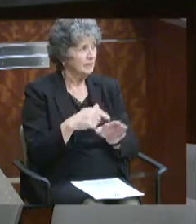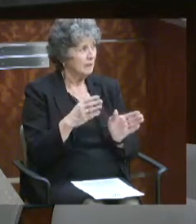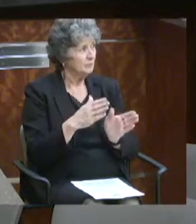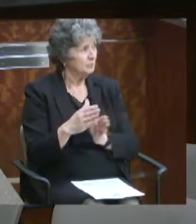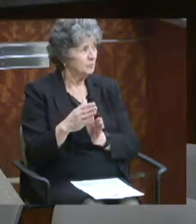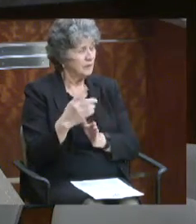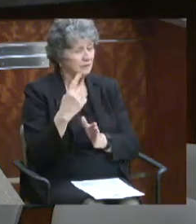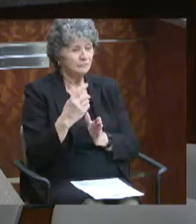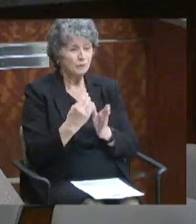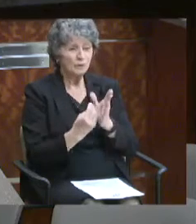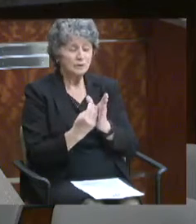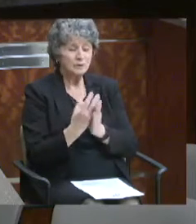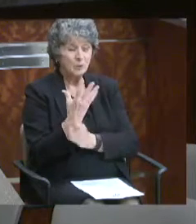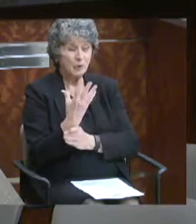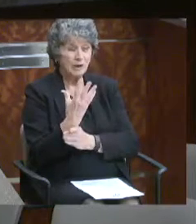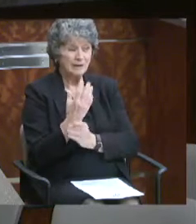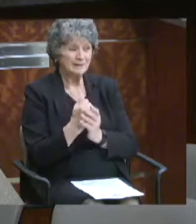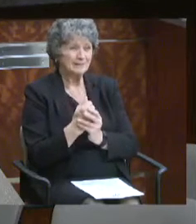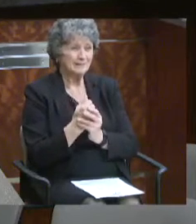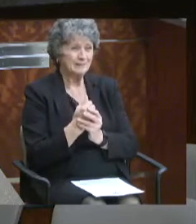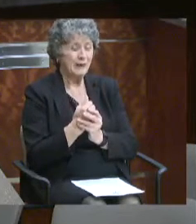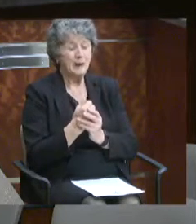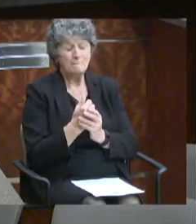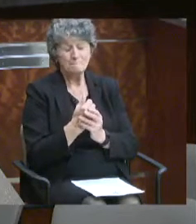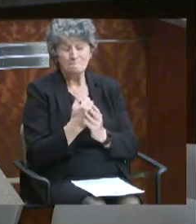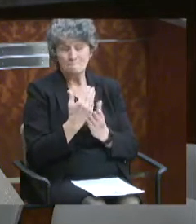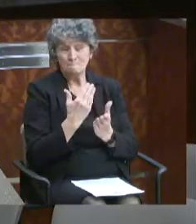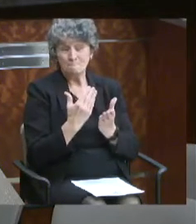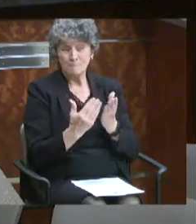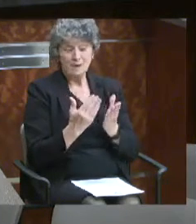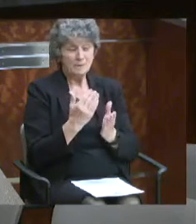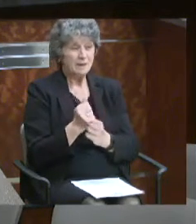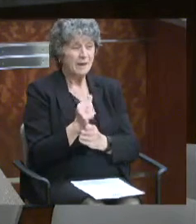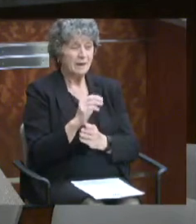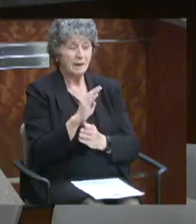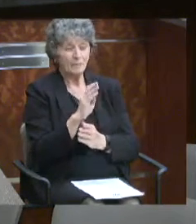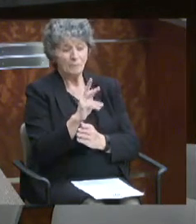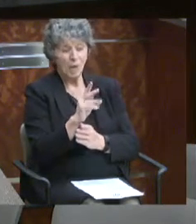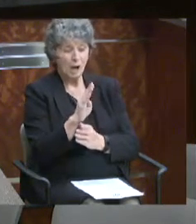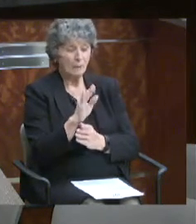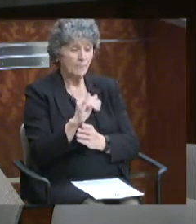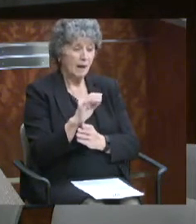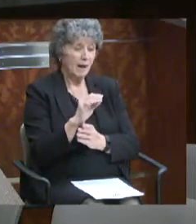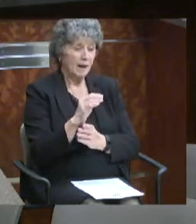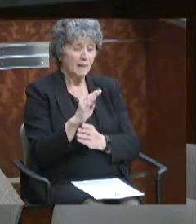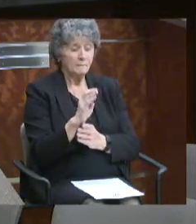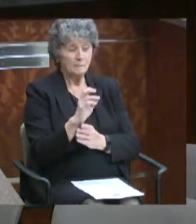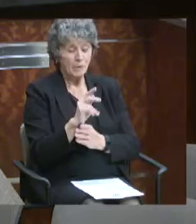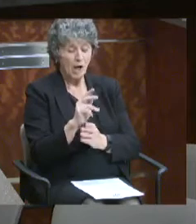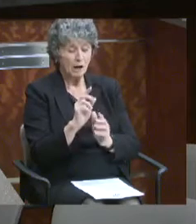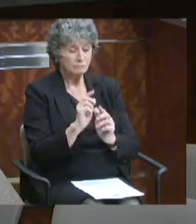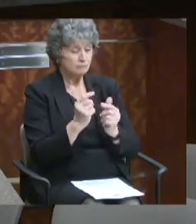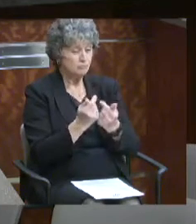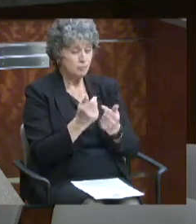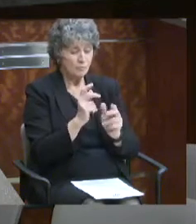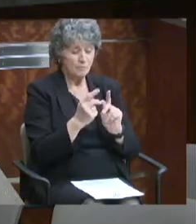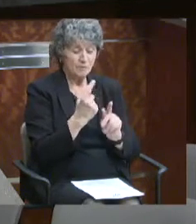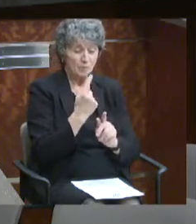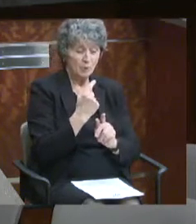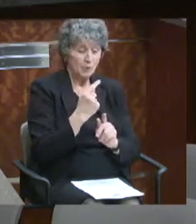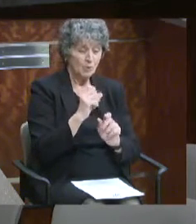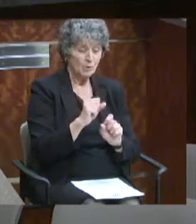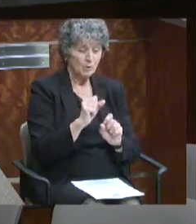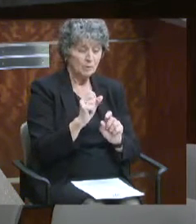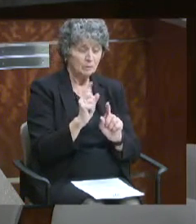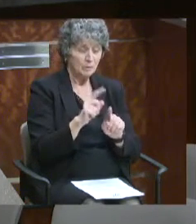next spring, maybe a block-by-block group of folks who could go door-to-door